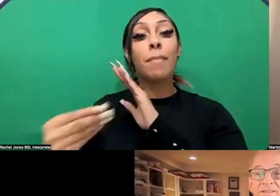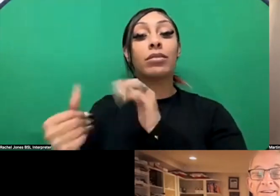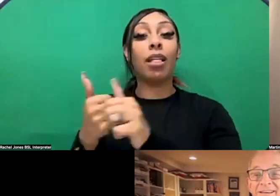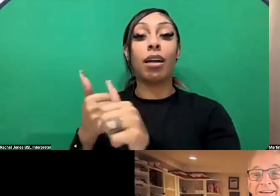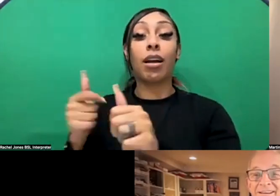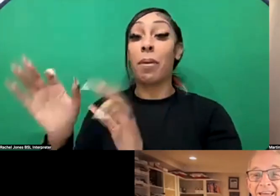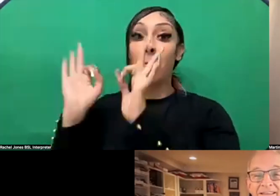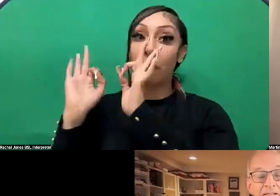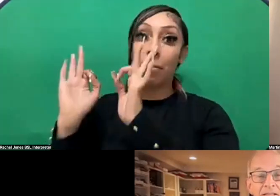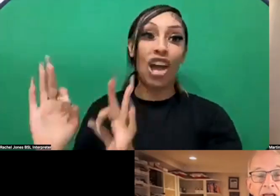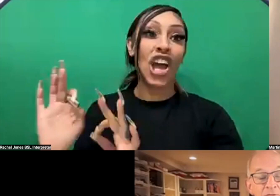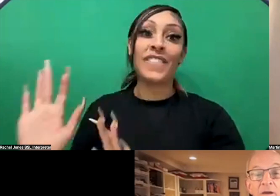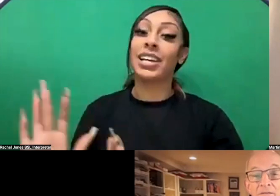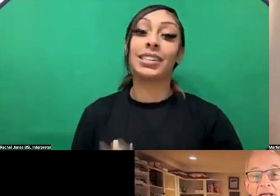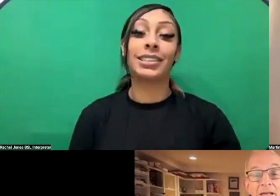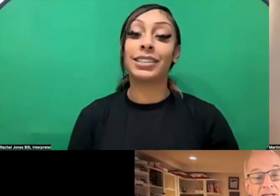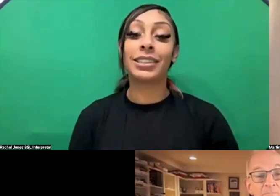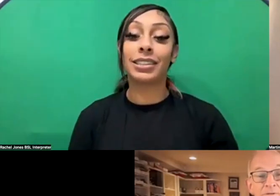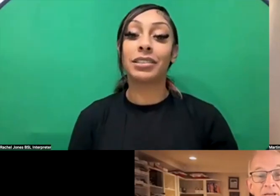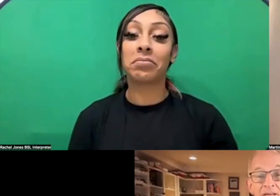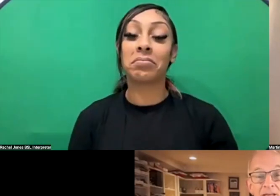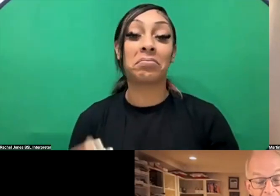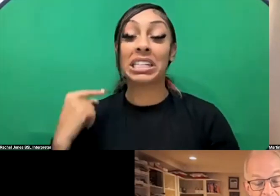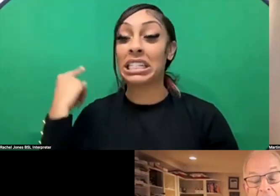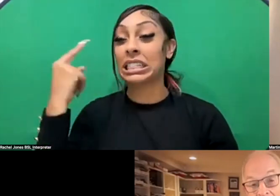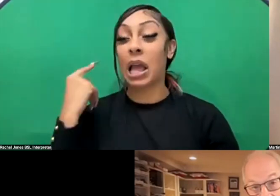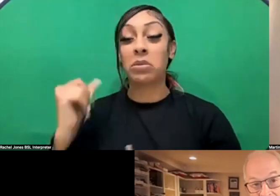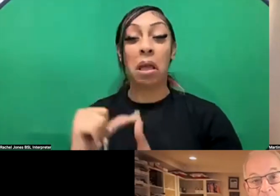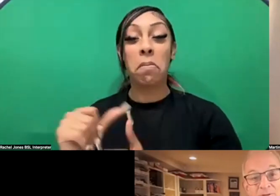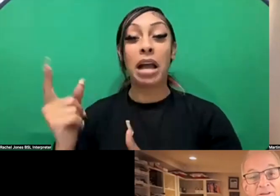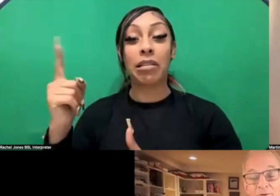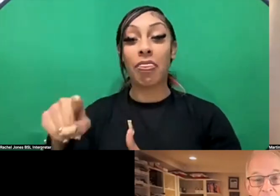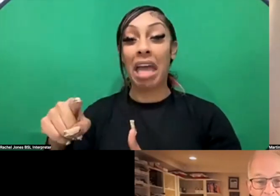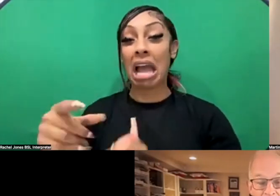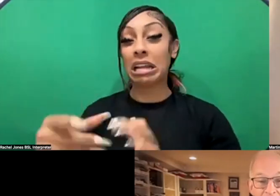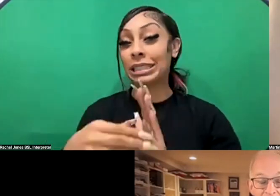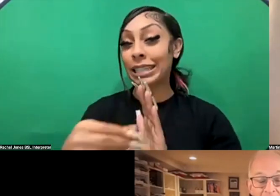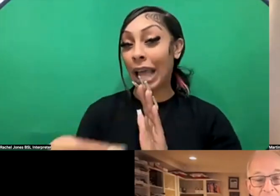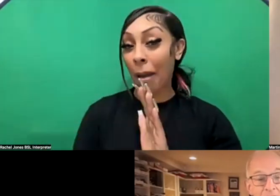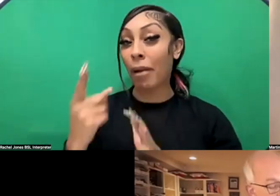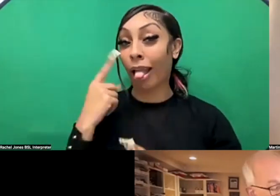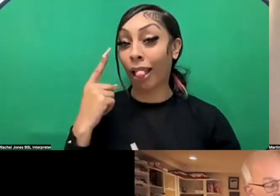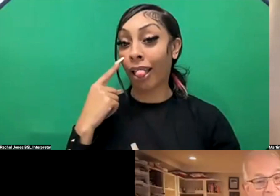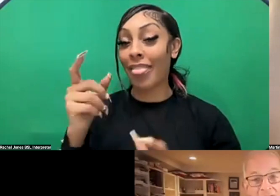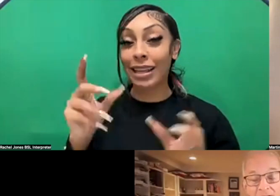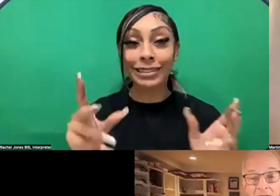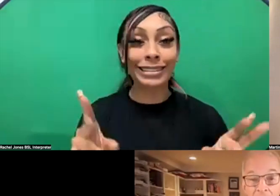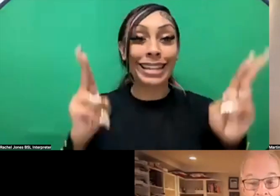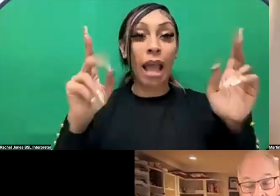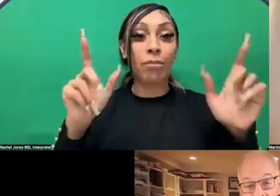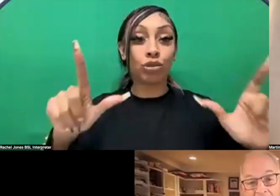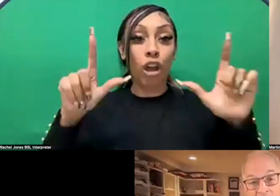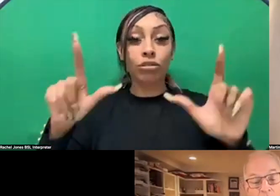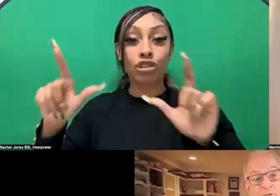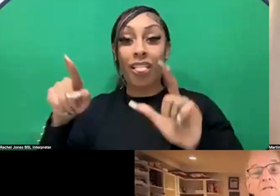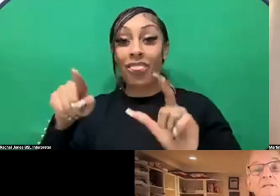perfectionists, and it sounds better than any samples. And unlike samples, which are just a snapshot in time, this